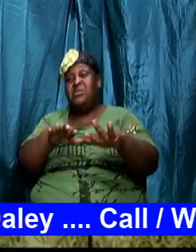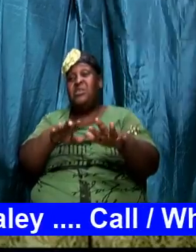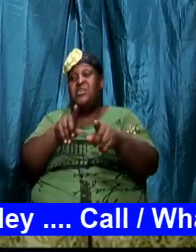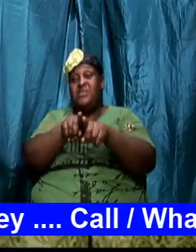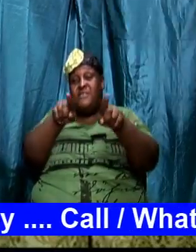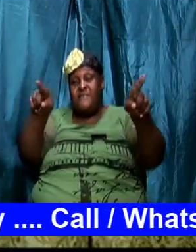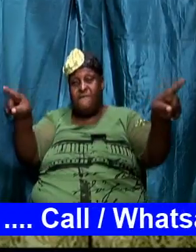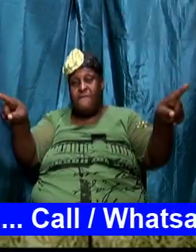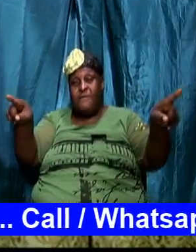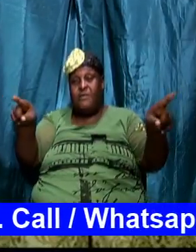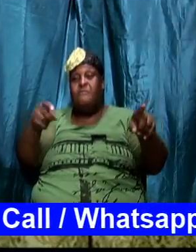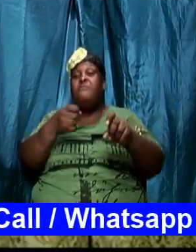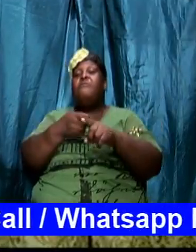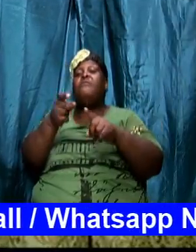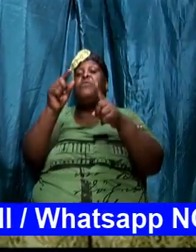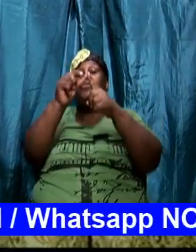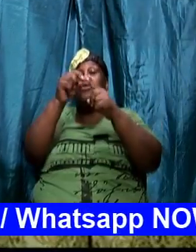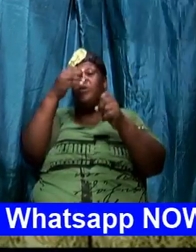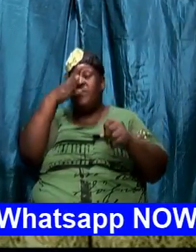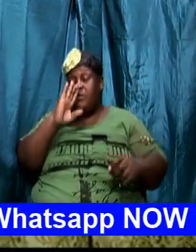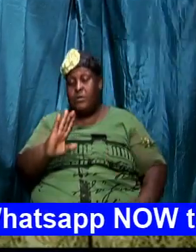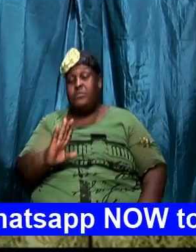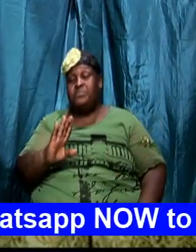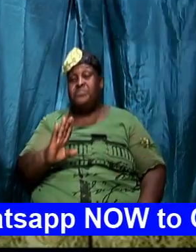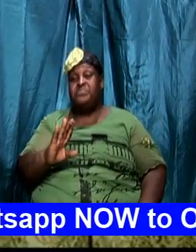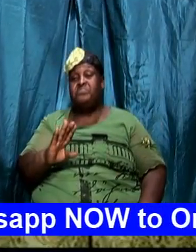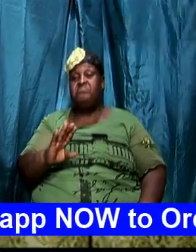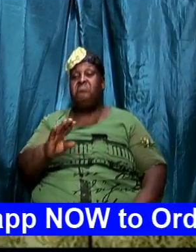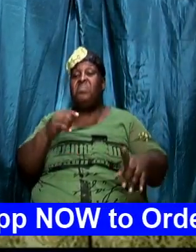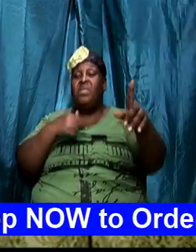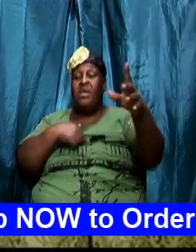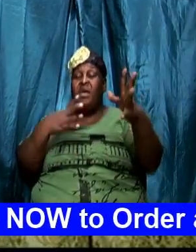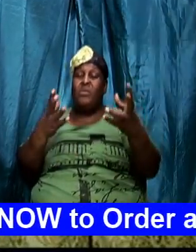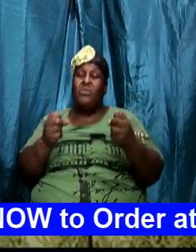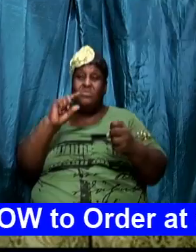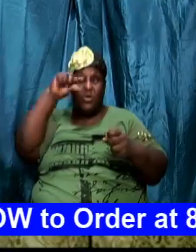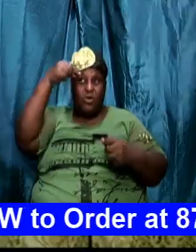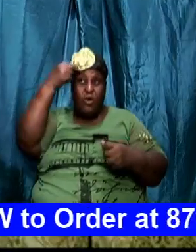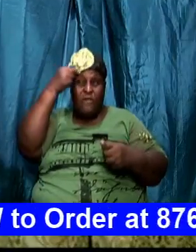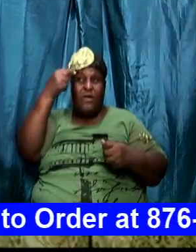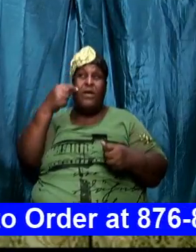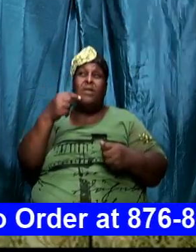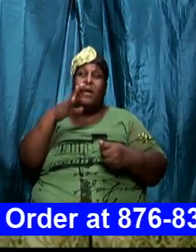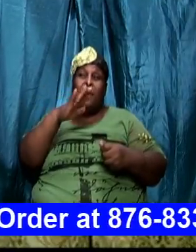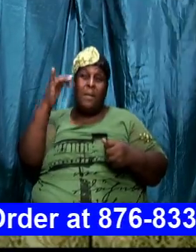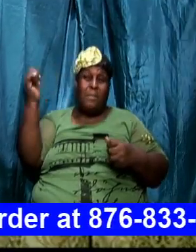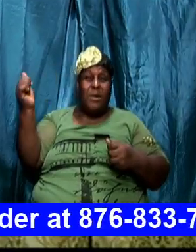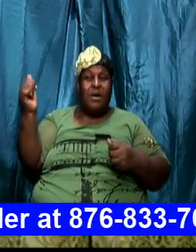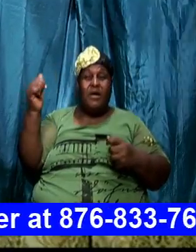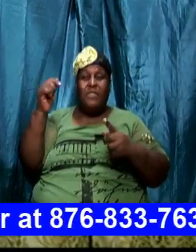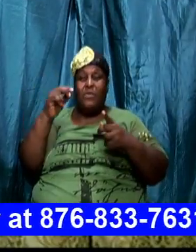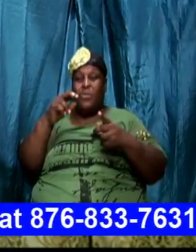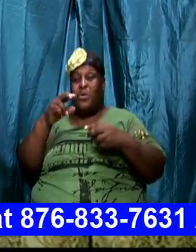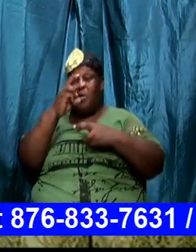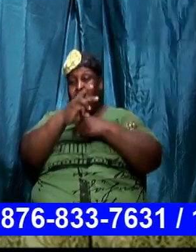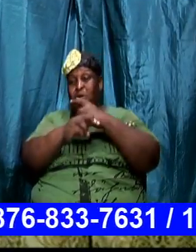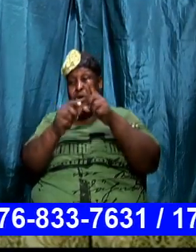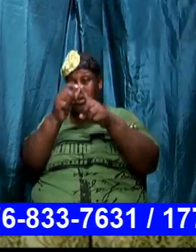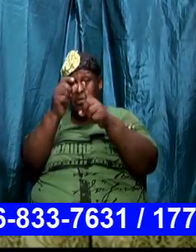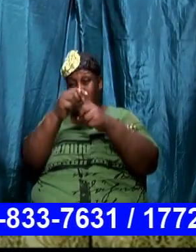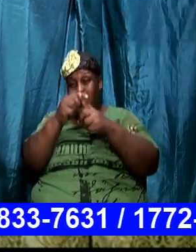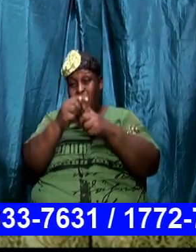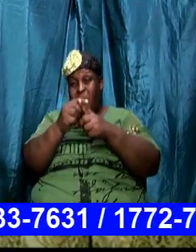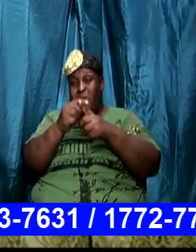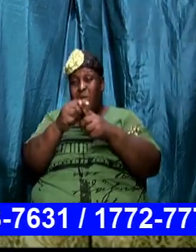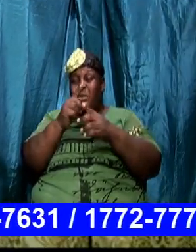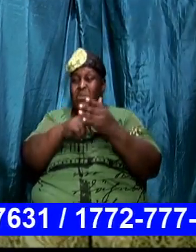contrary to the Word. And I want to be governed by the Word. And what a thing if I am organizing myself